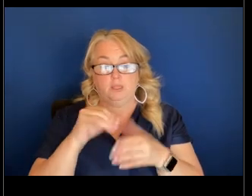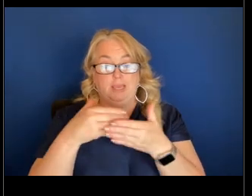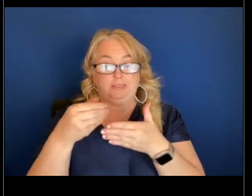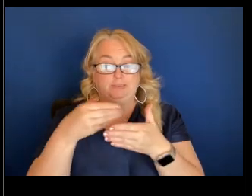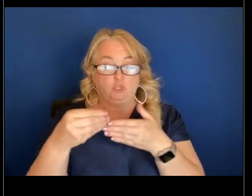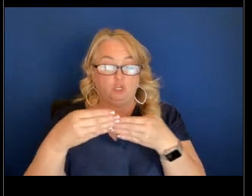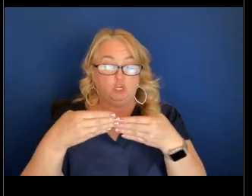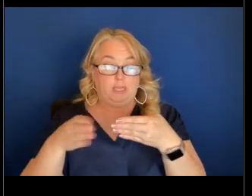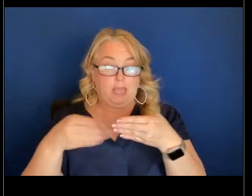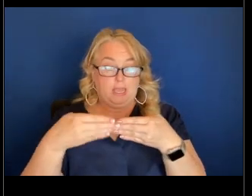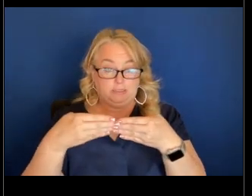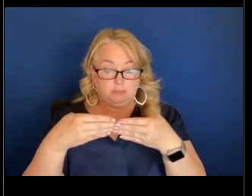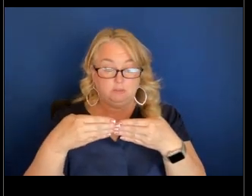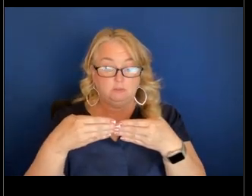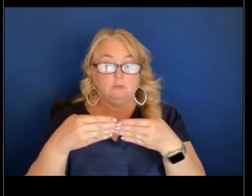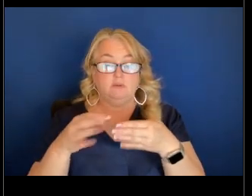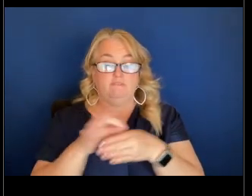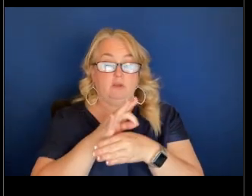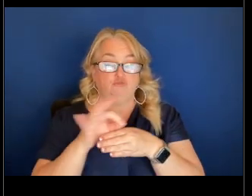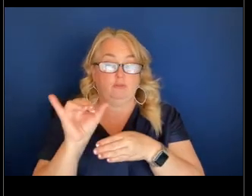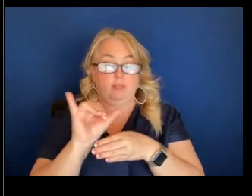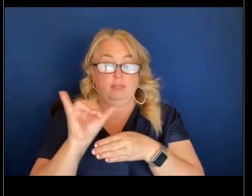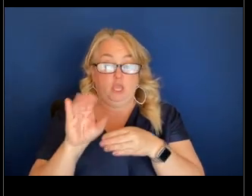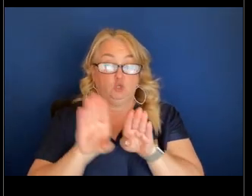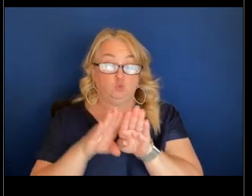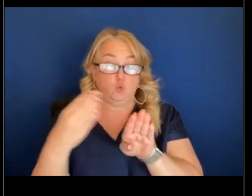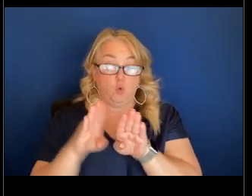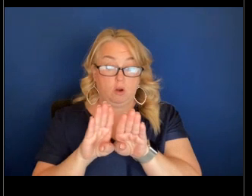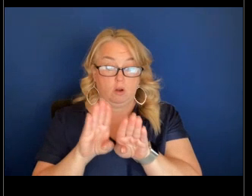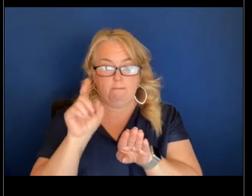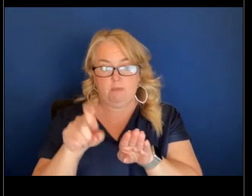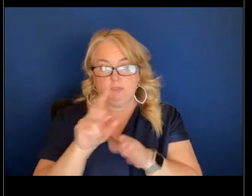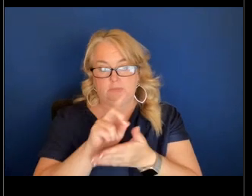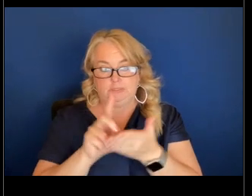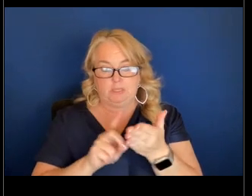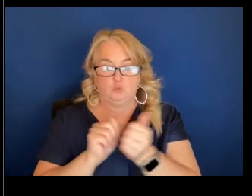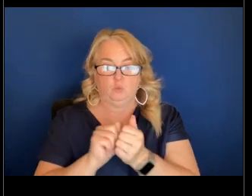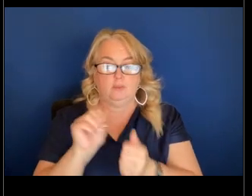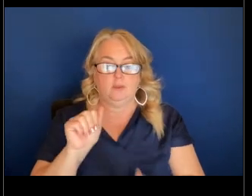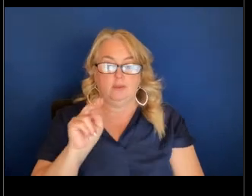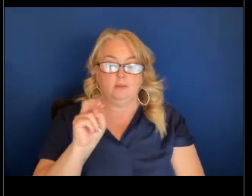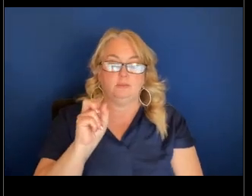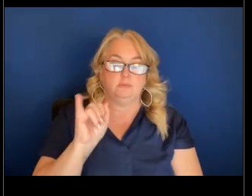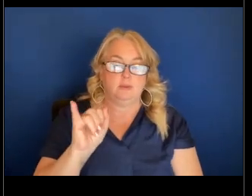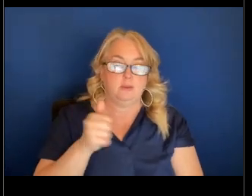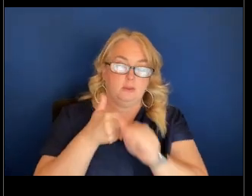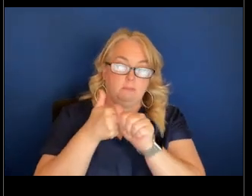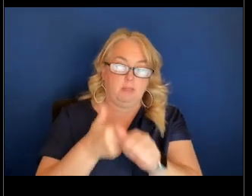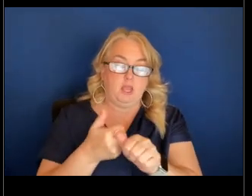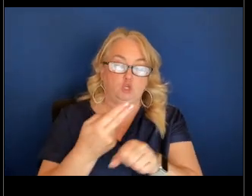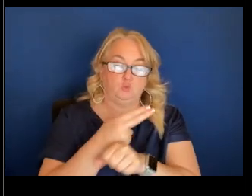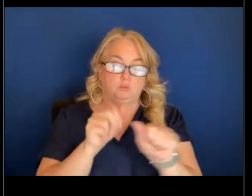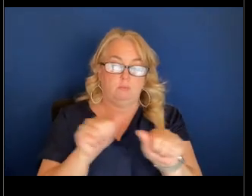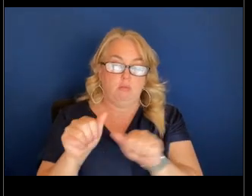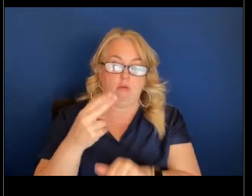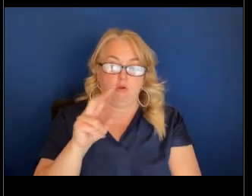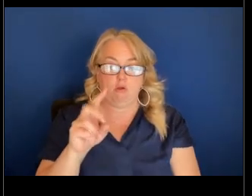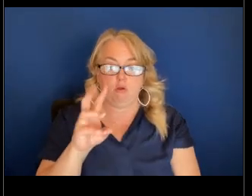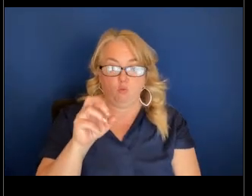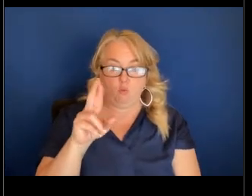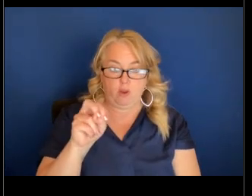Exterior gates that function as doors must be designed with ANSI compliant, usable hardware